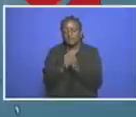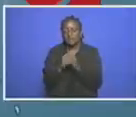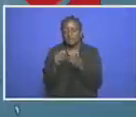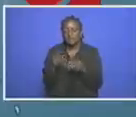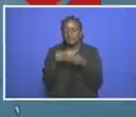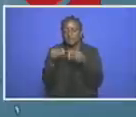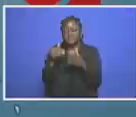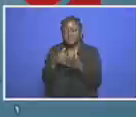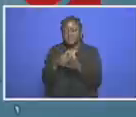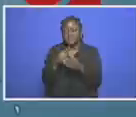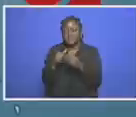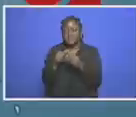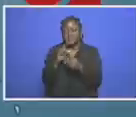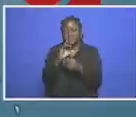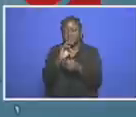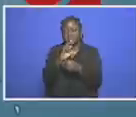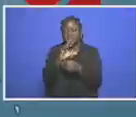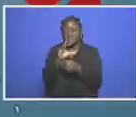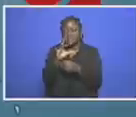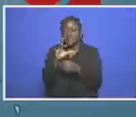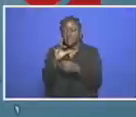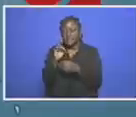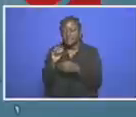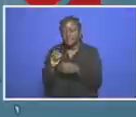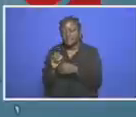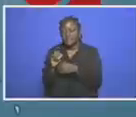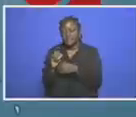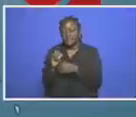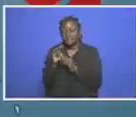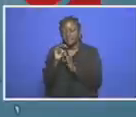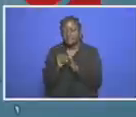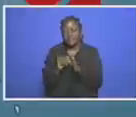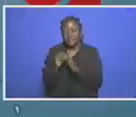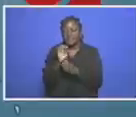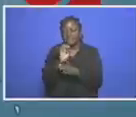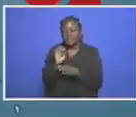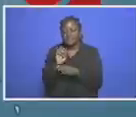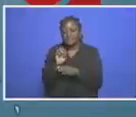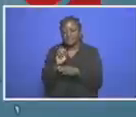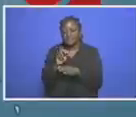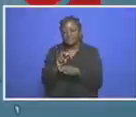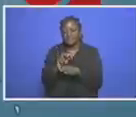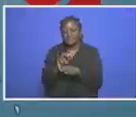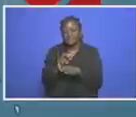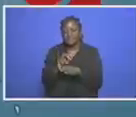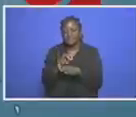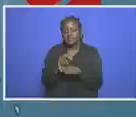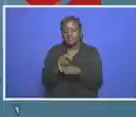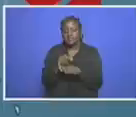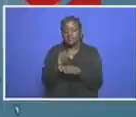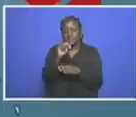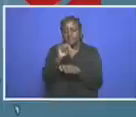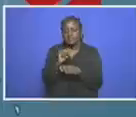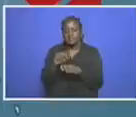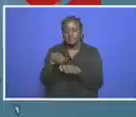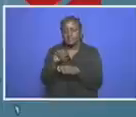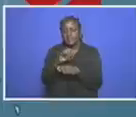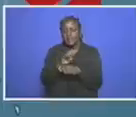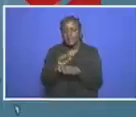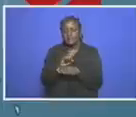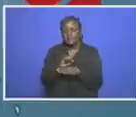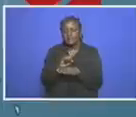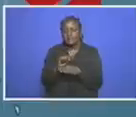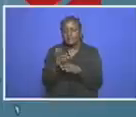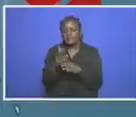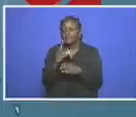it about 880 miles to the east of the northern Leeward Islands. No problems for us, save for some large swells, which could